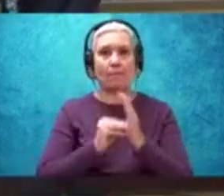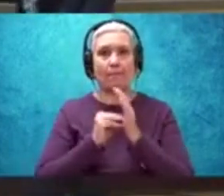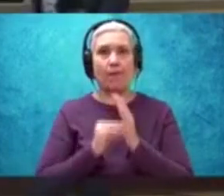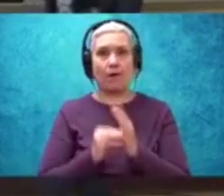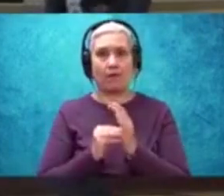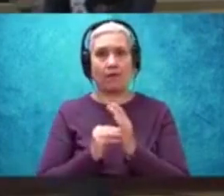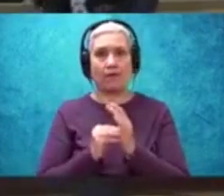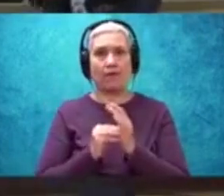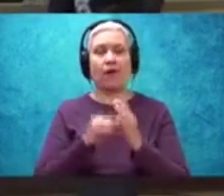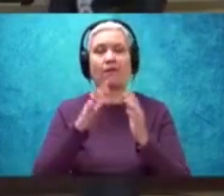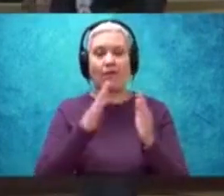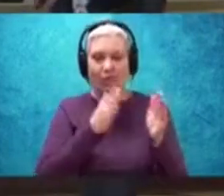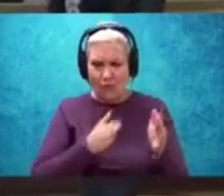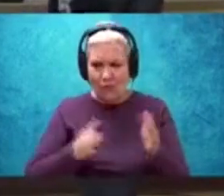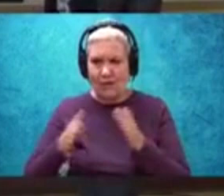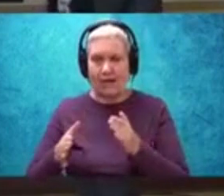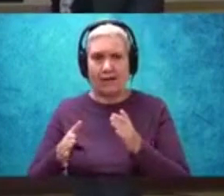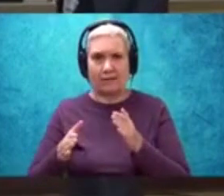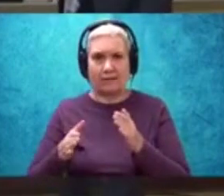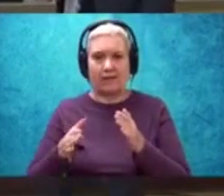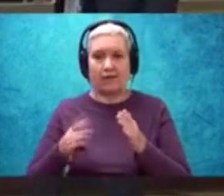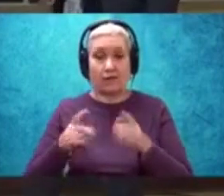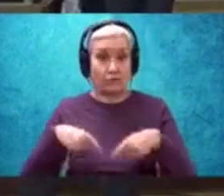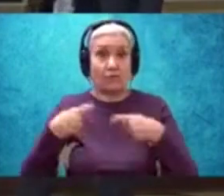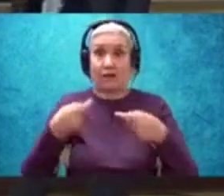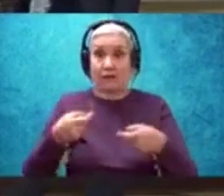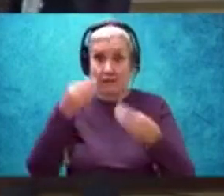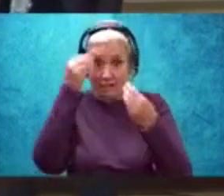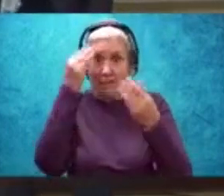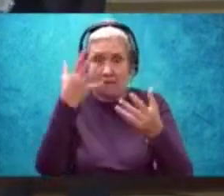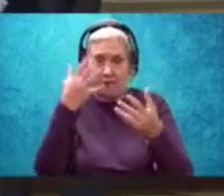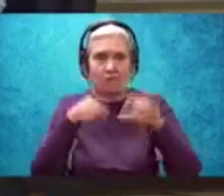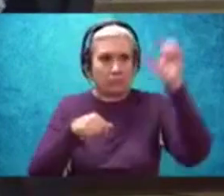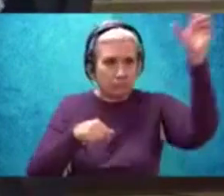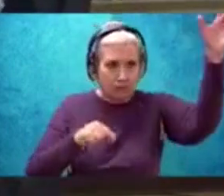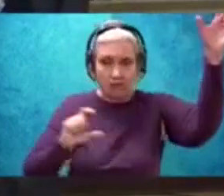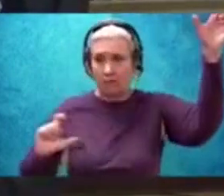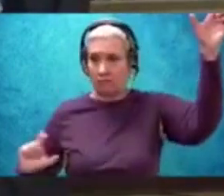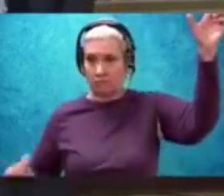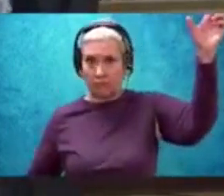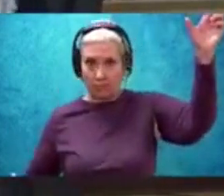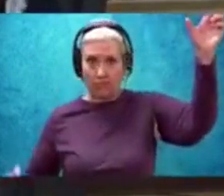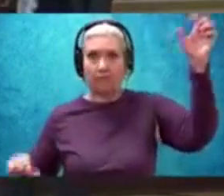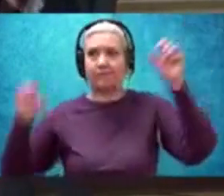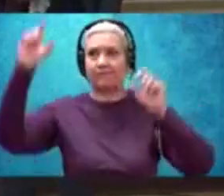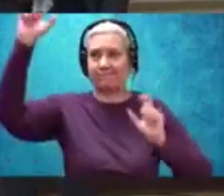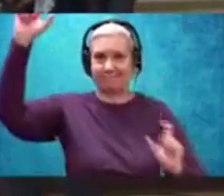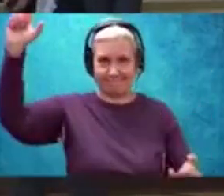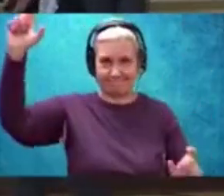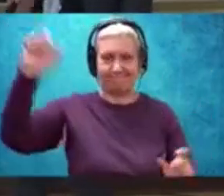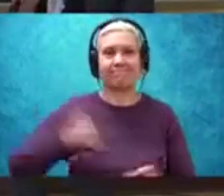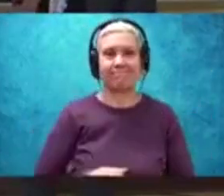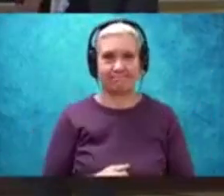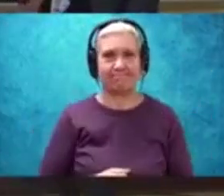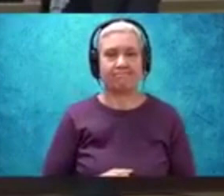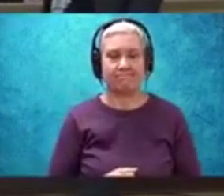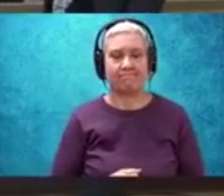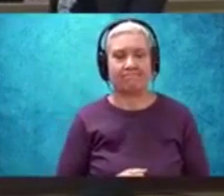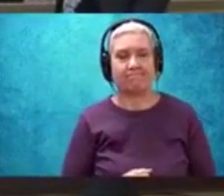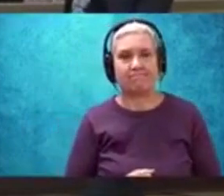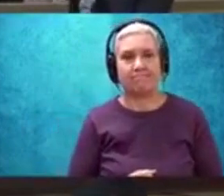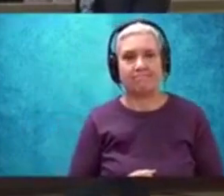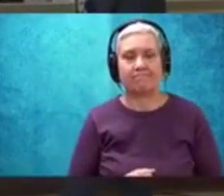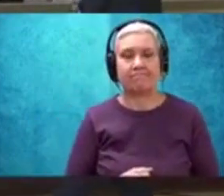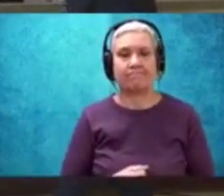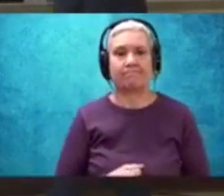structure for organizing the given information that we have in order to find the factors of our quadratic equation.